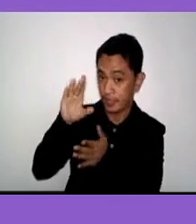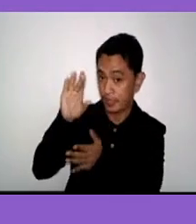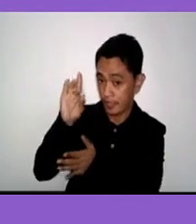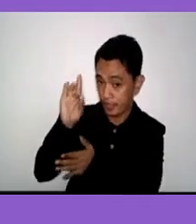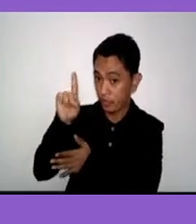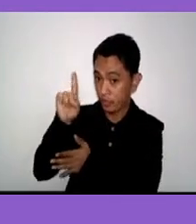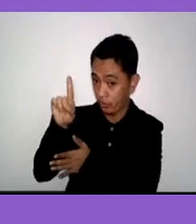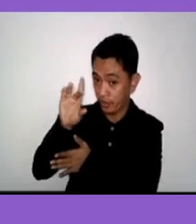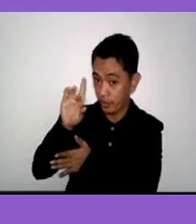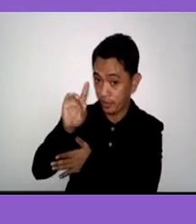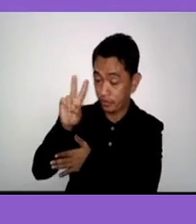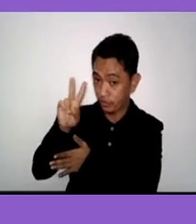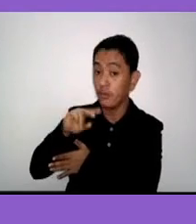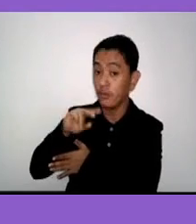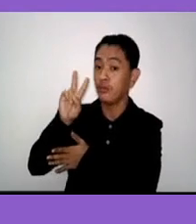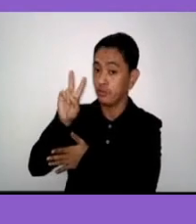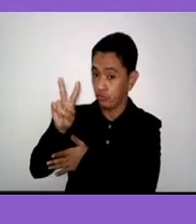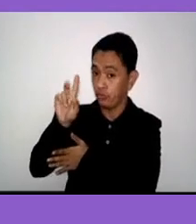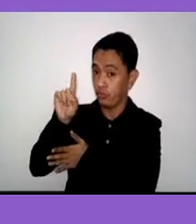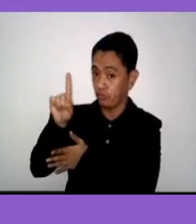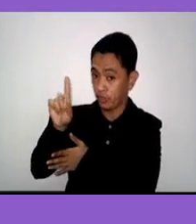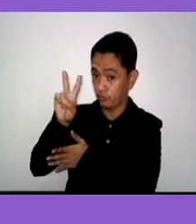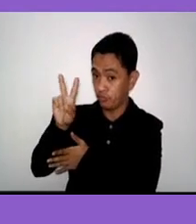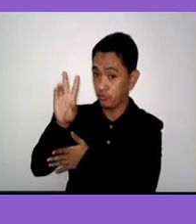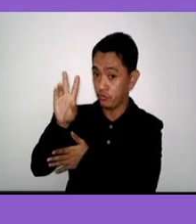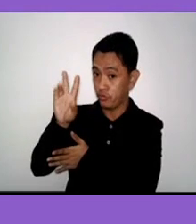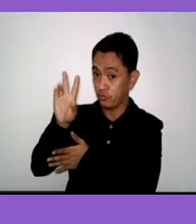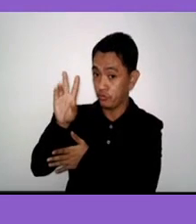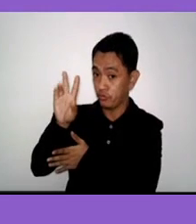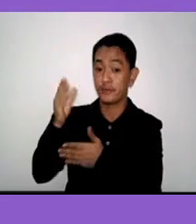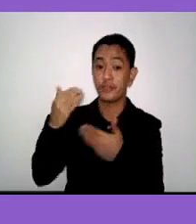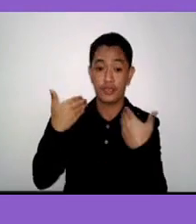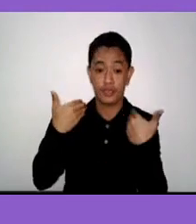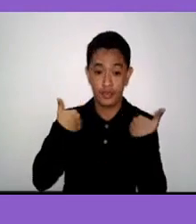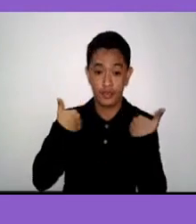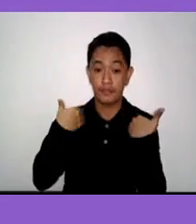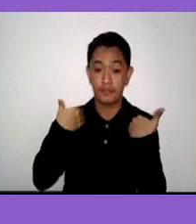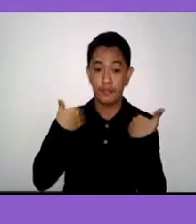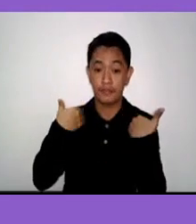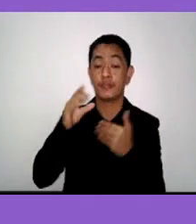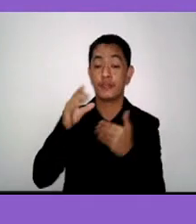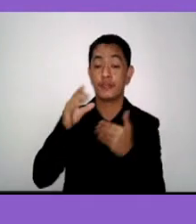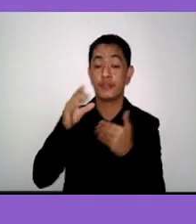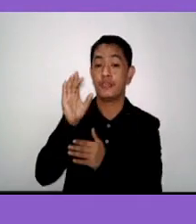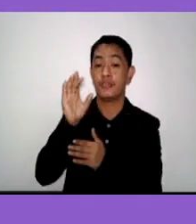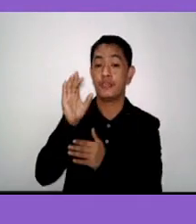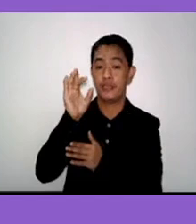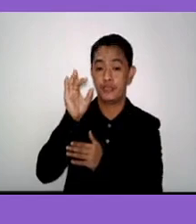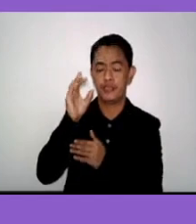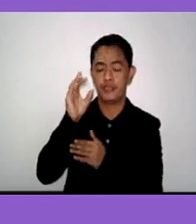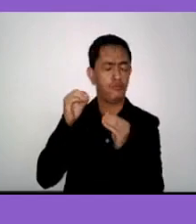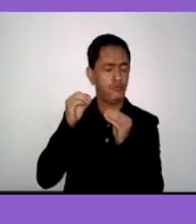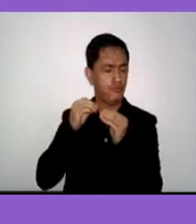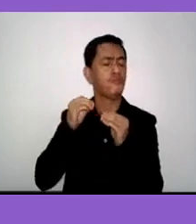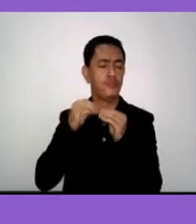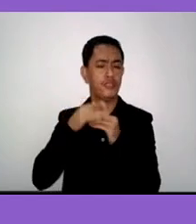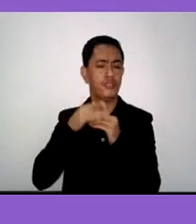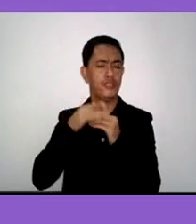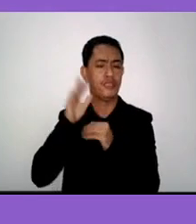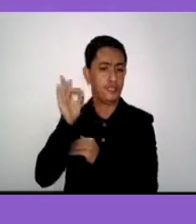81822127. I am seeing here that we have more than 80 players so far.